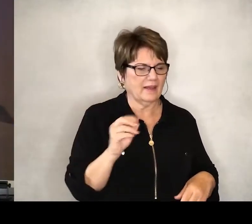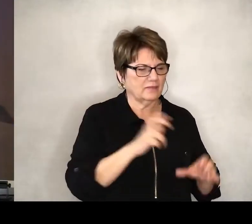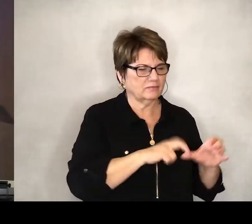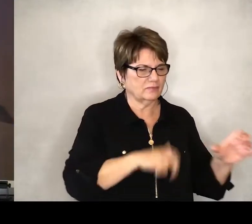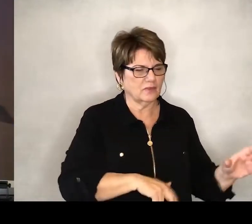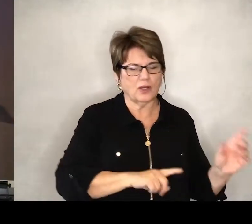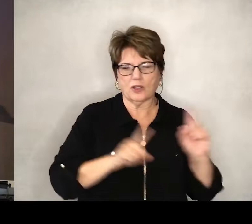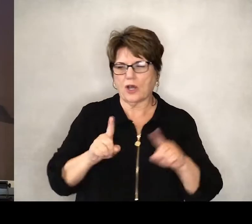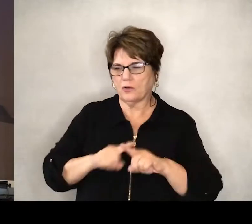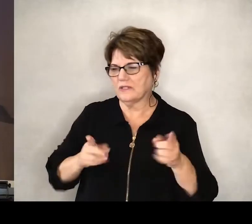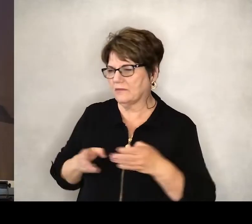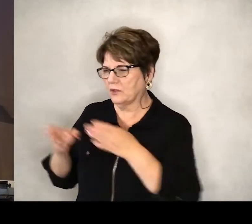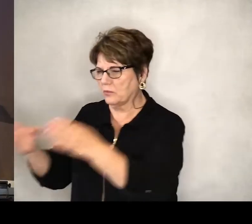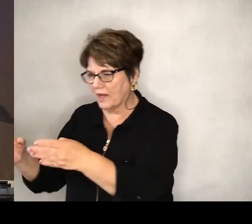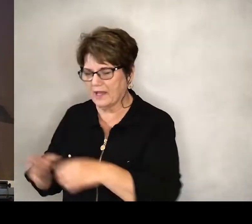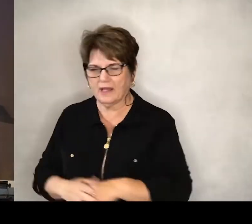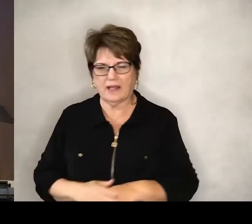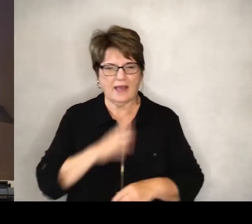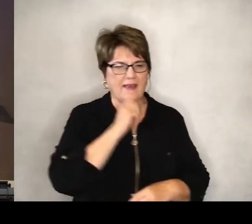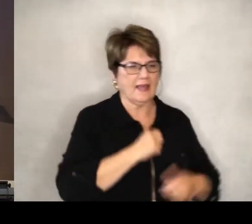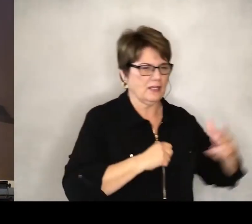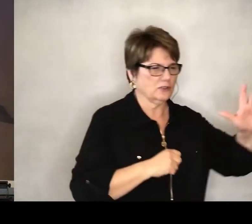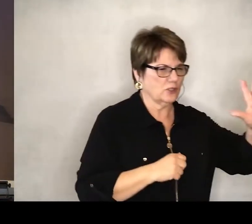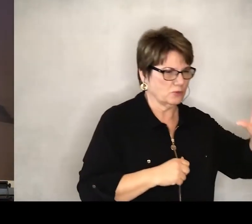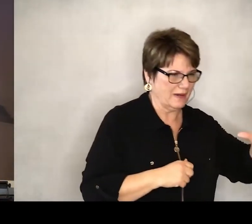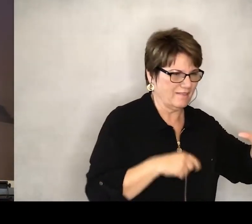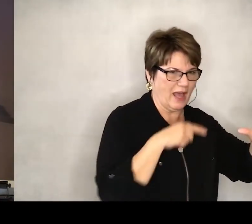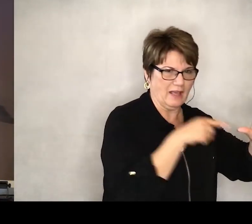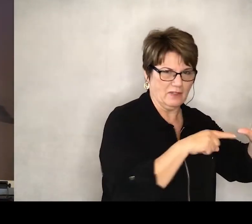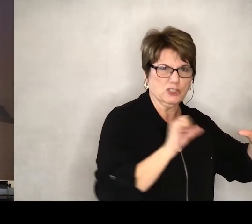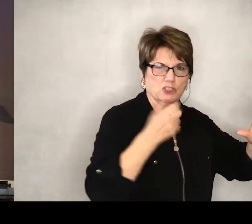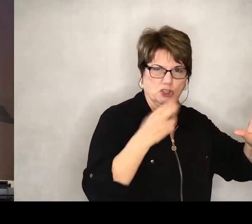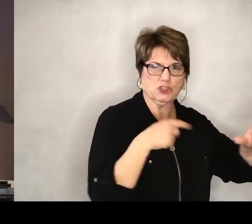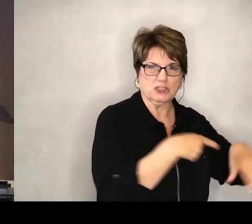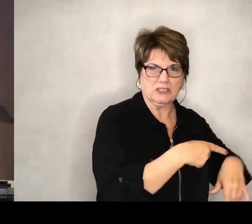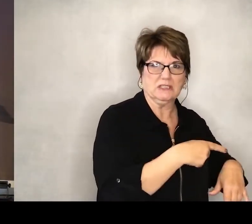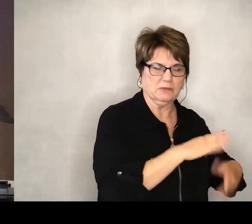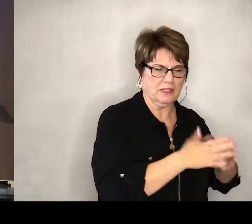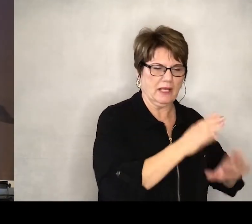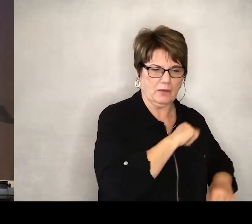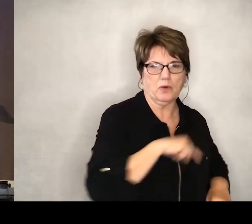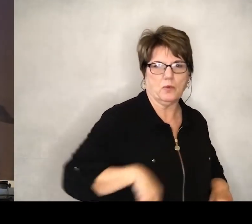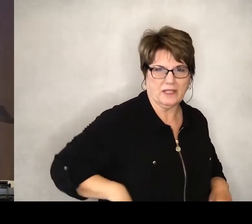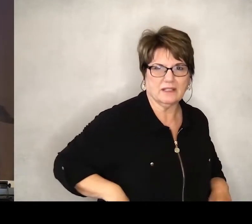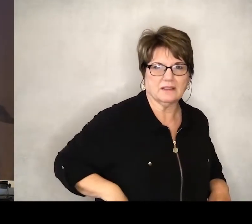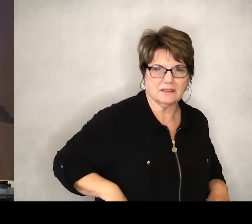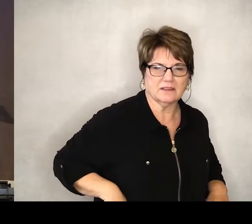wanted to go in a different direction, and suddenly at the age of 25, she is queen.